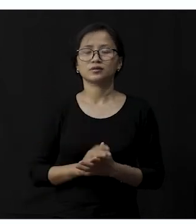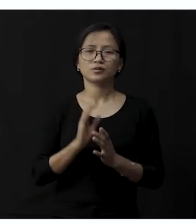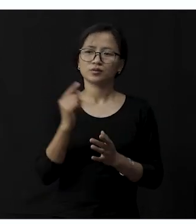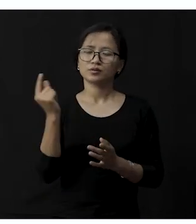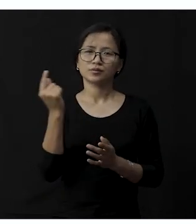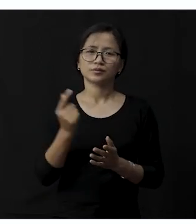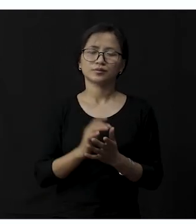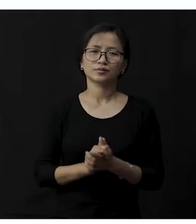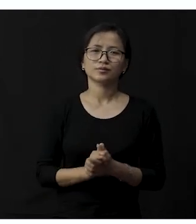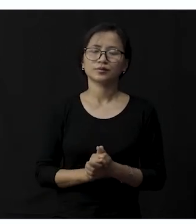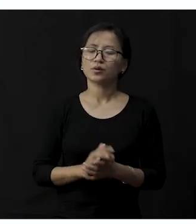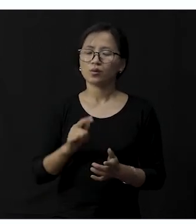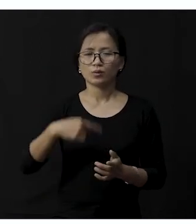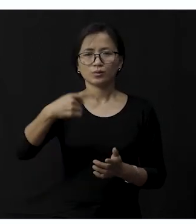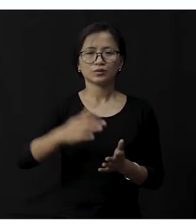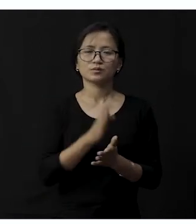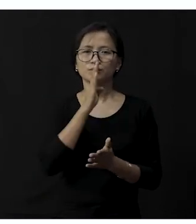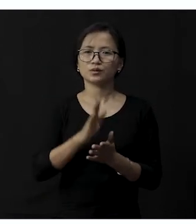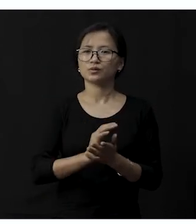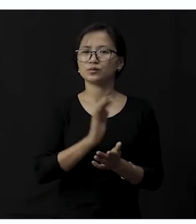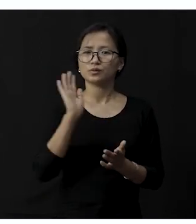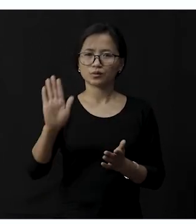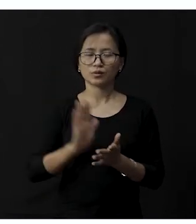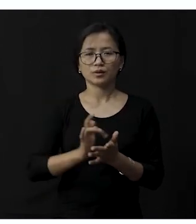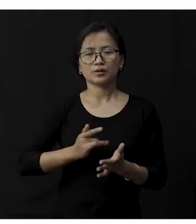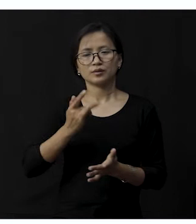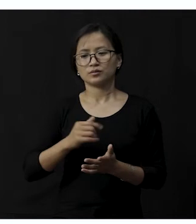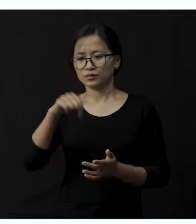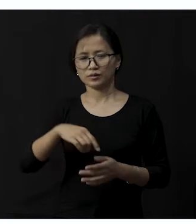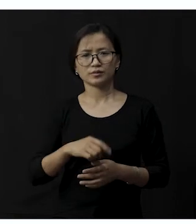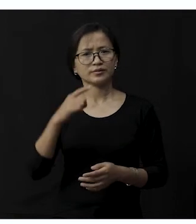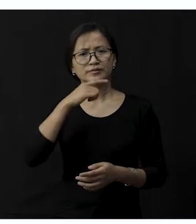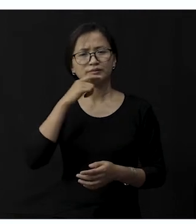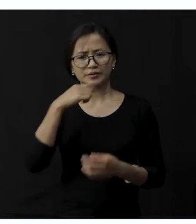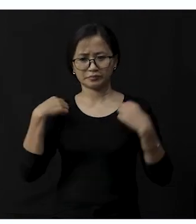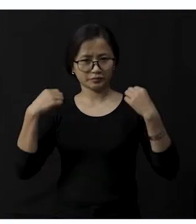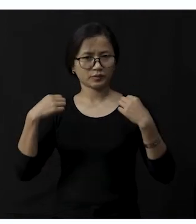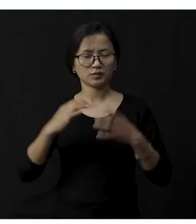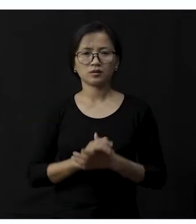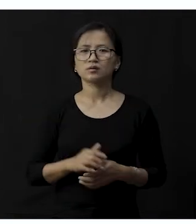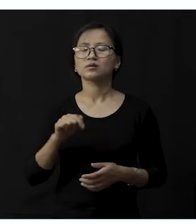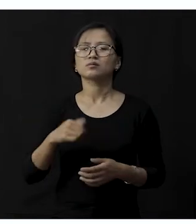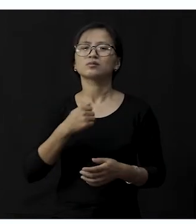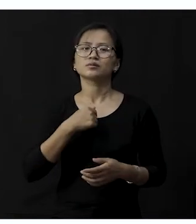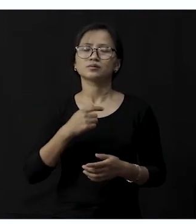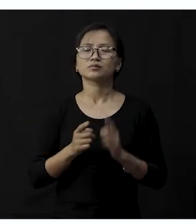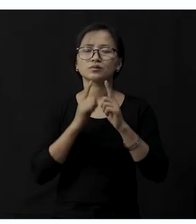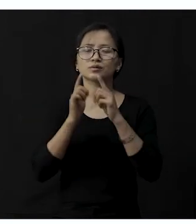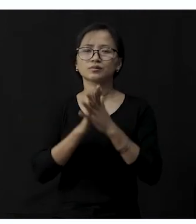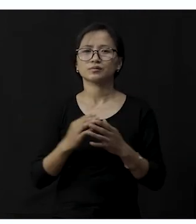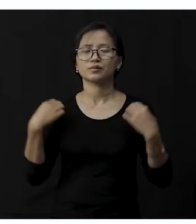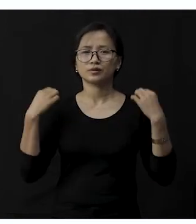your adjective. So if I say I'm wearing a red kurta today, so red is how I'm defining my kurta, and kurta is a